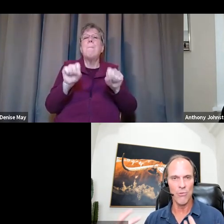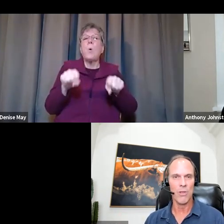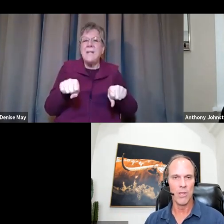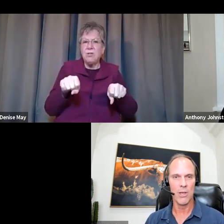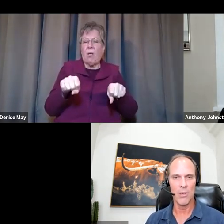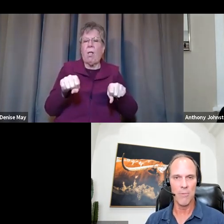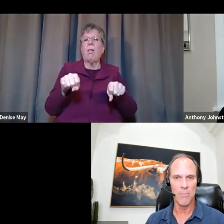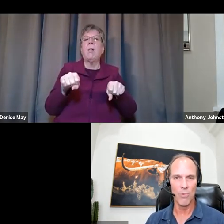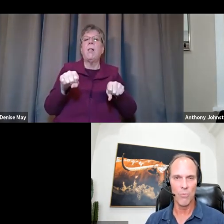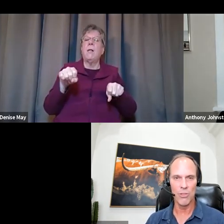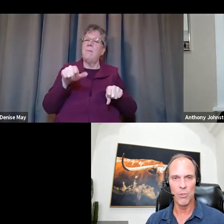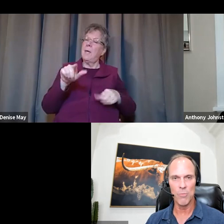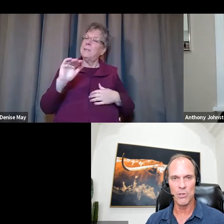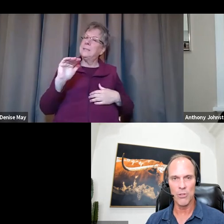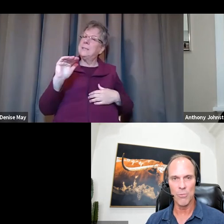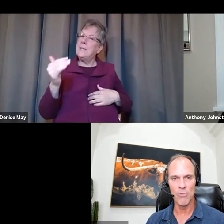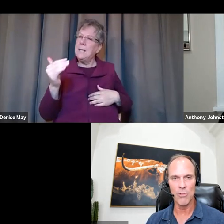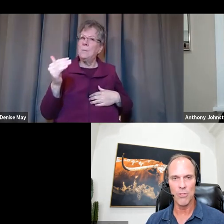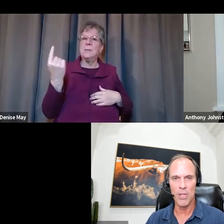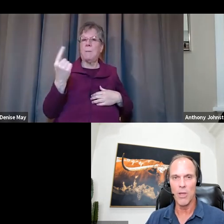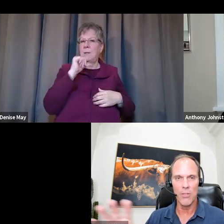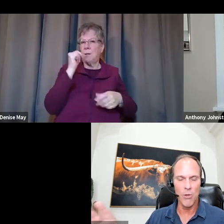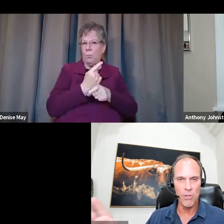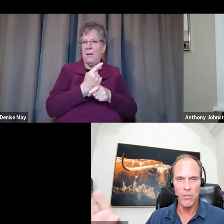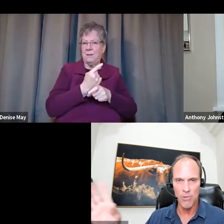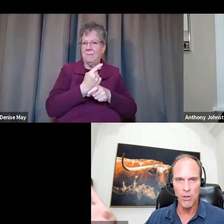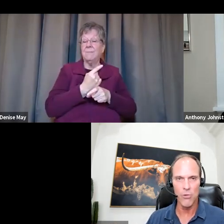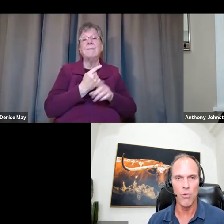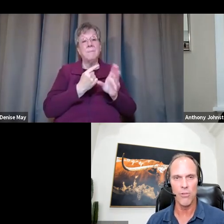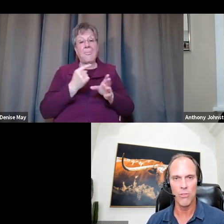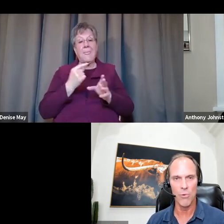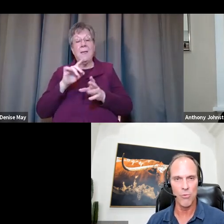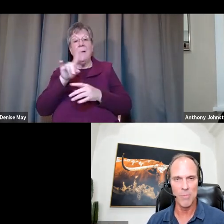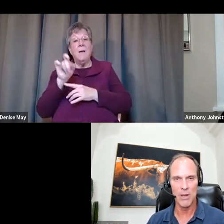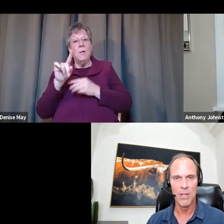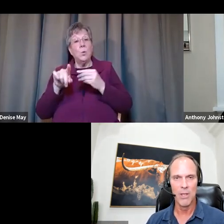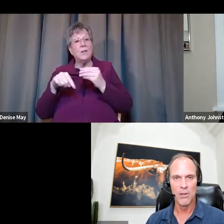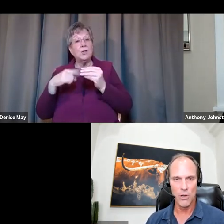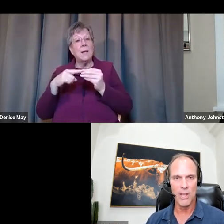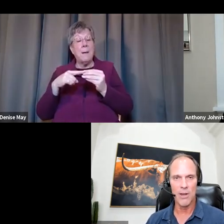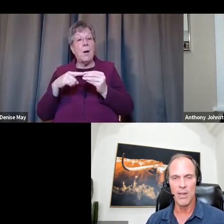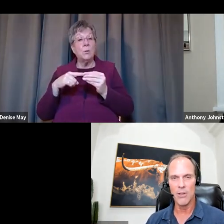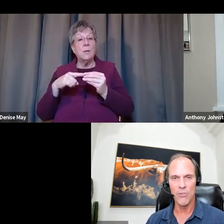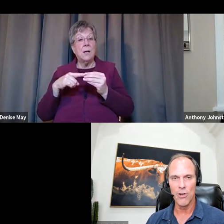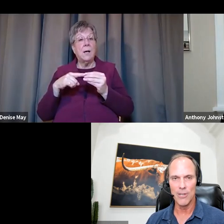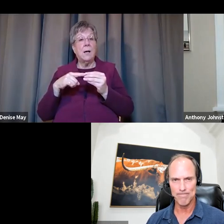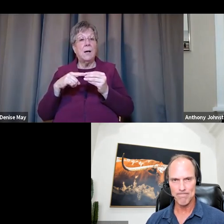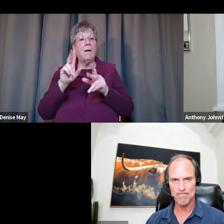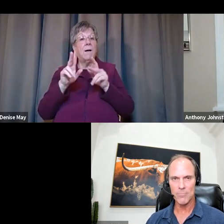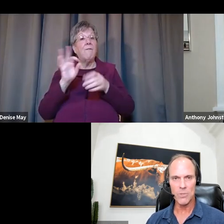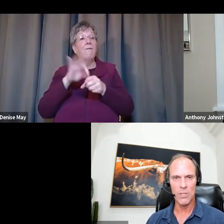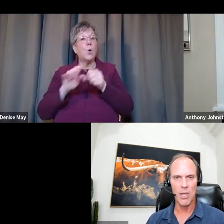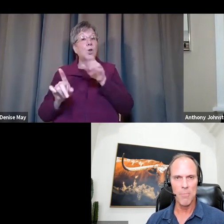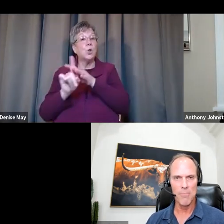appearance issue with some of these particular provisions. By the way, on the question, the initial question, though, which was about turnout and does